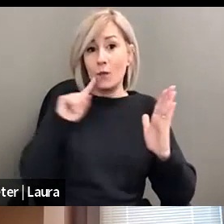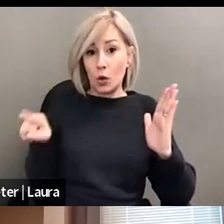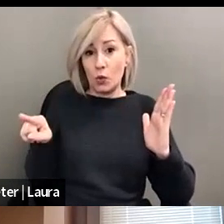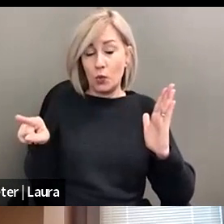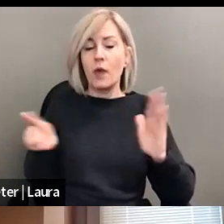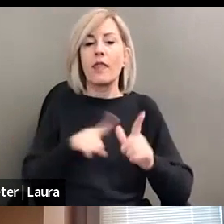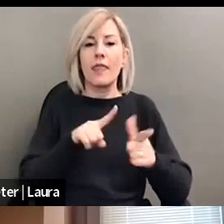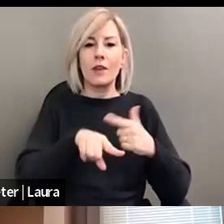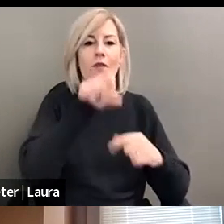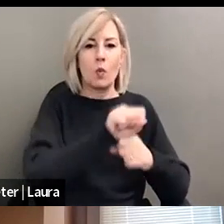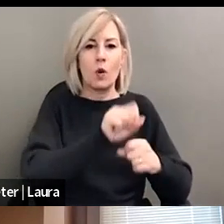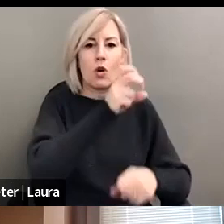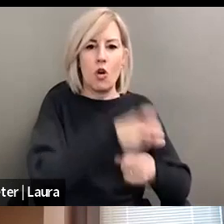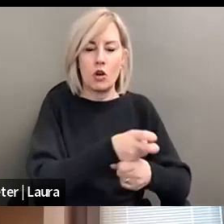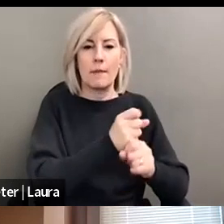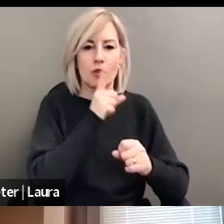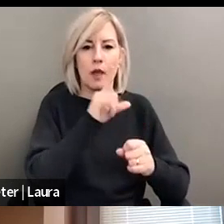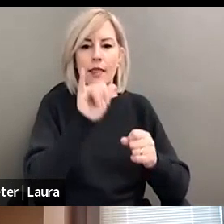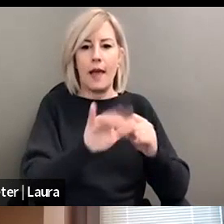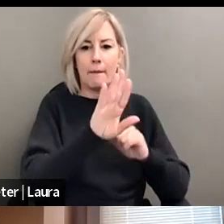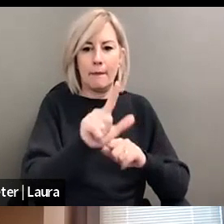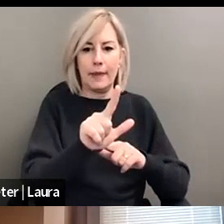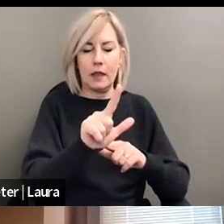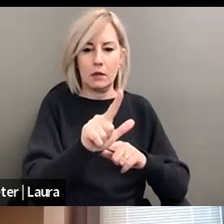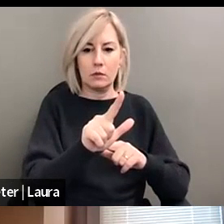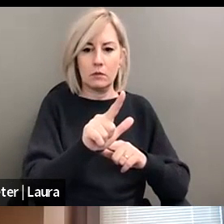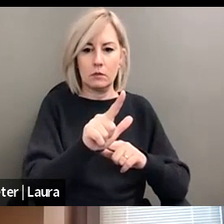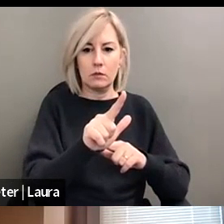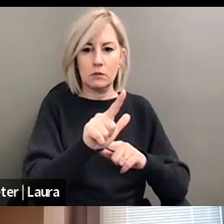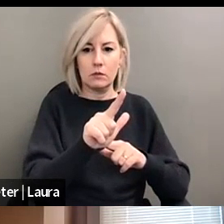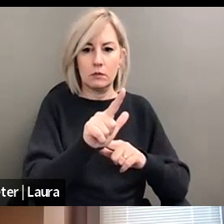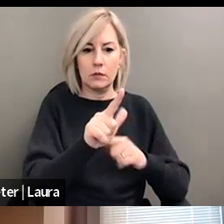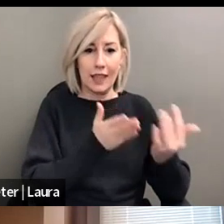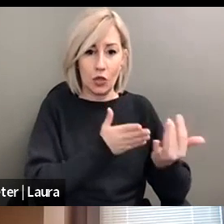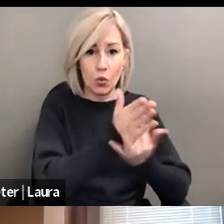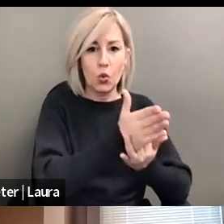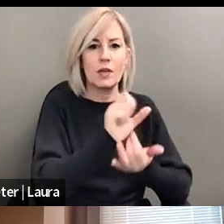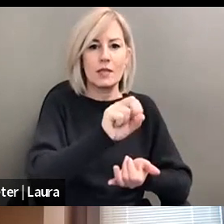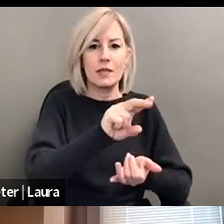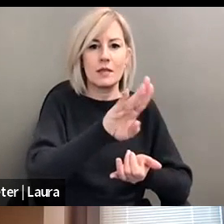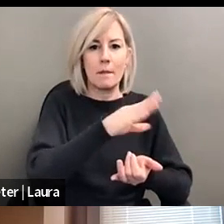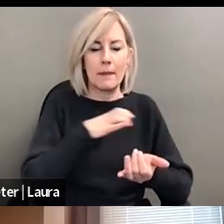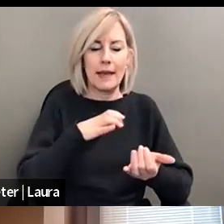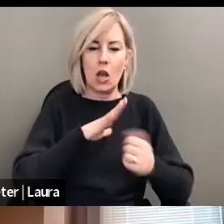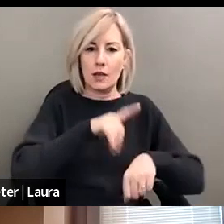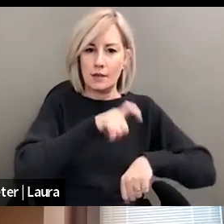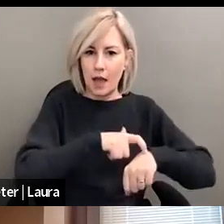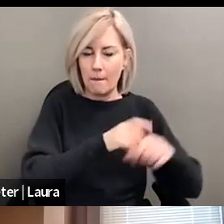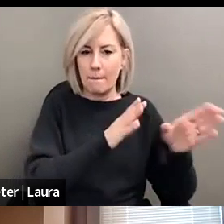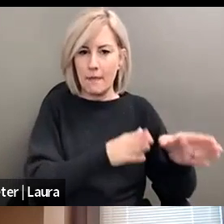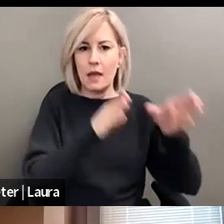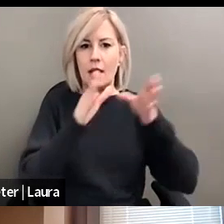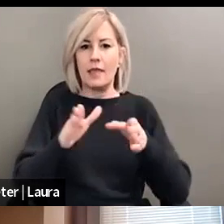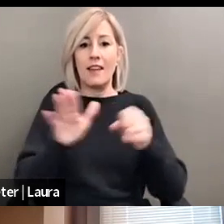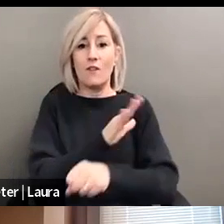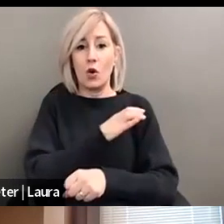really hard to have that bill make it through a subcommittee in a timely manner, and then the full